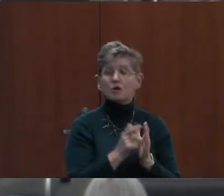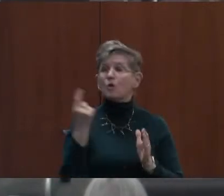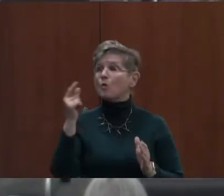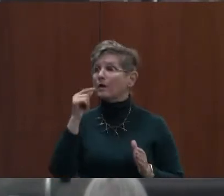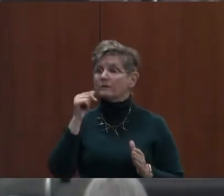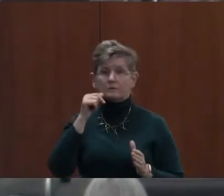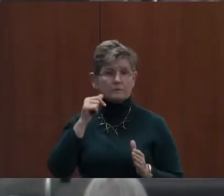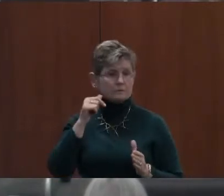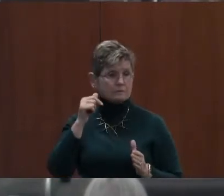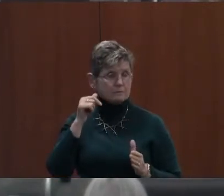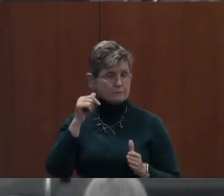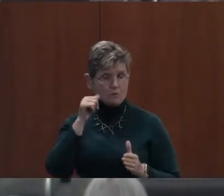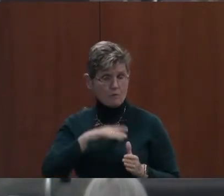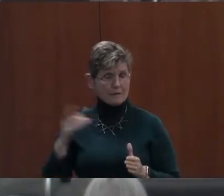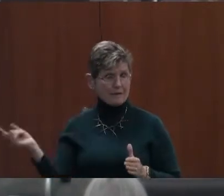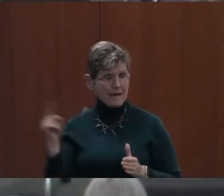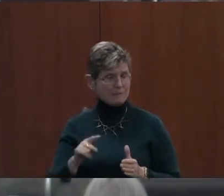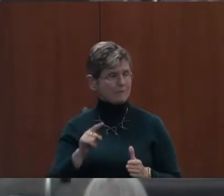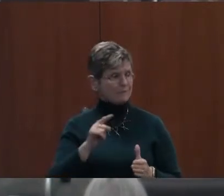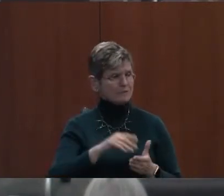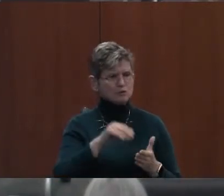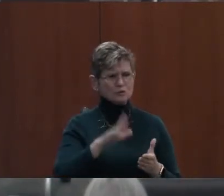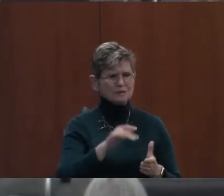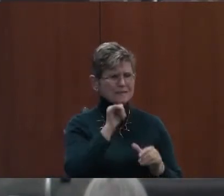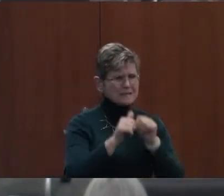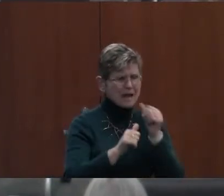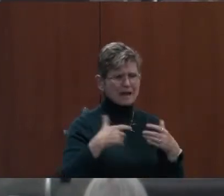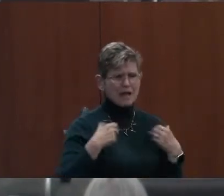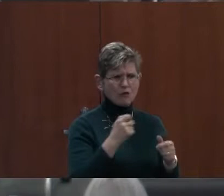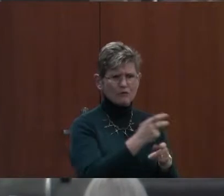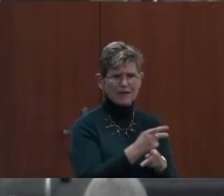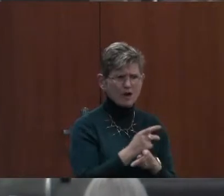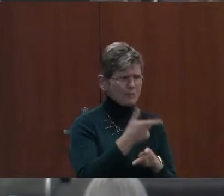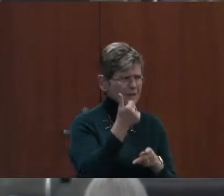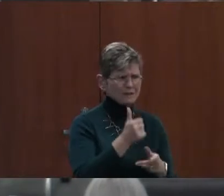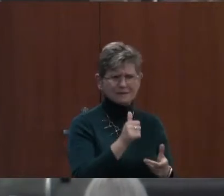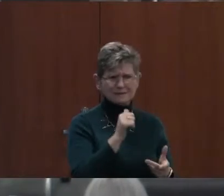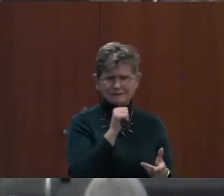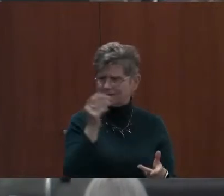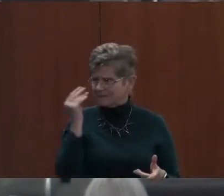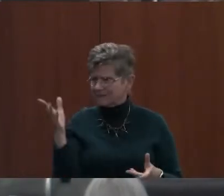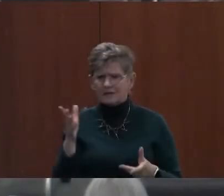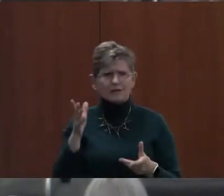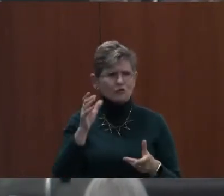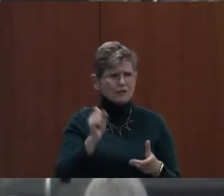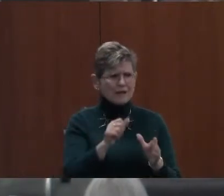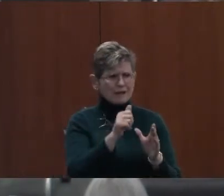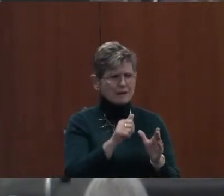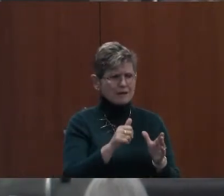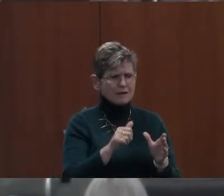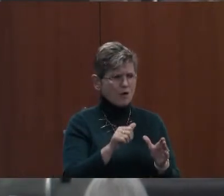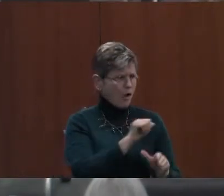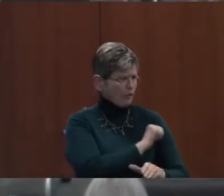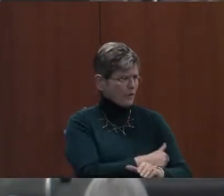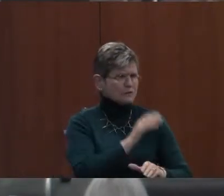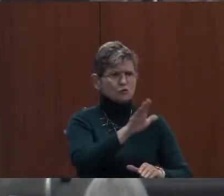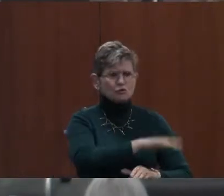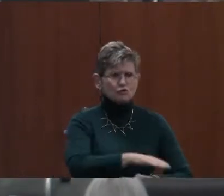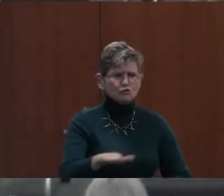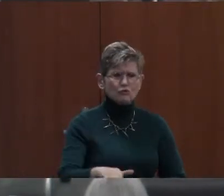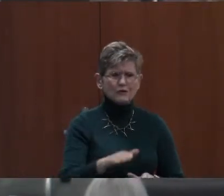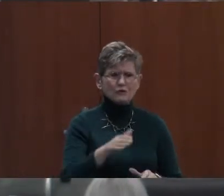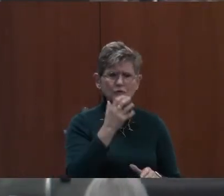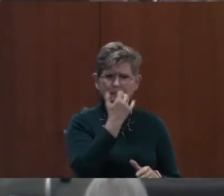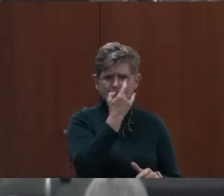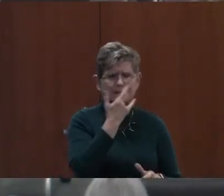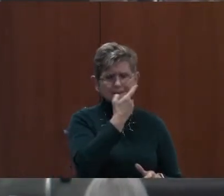student patients were being denied health care because the board was not notifying parents that they could authorize their children to take off their mask during speech therapy. Then